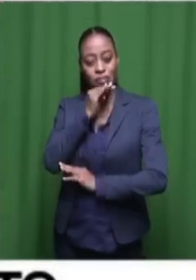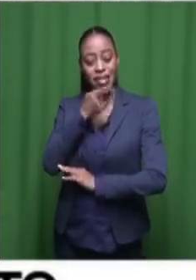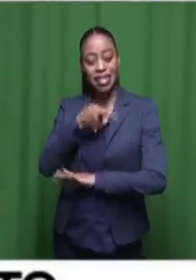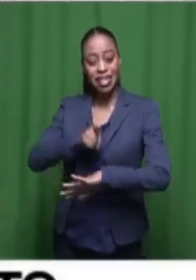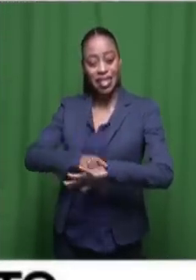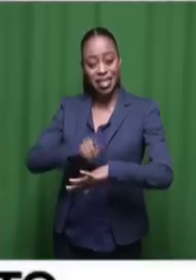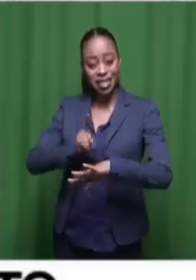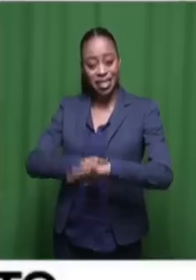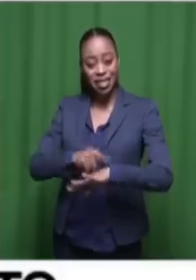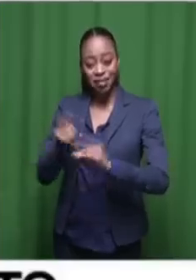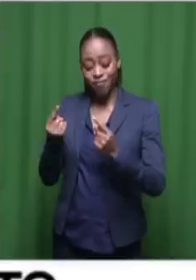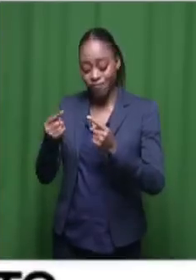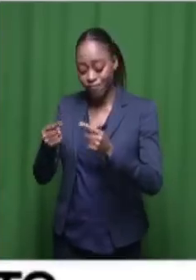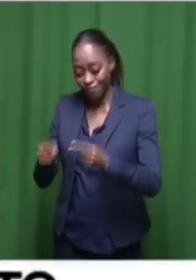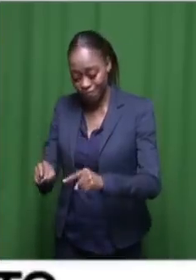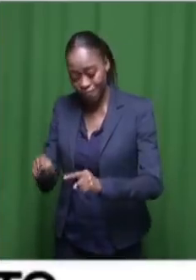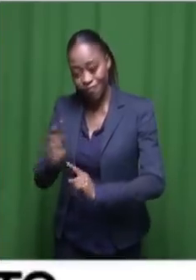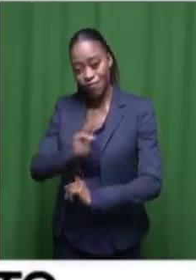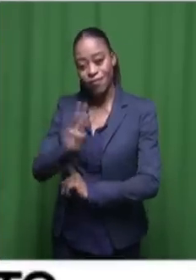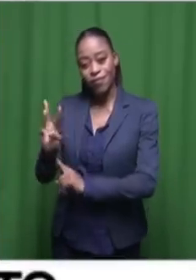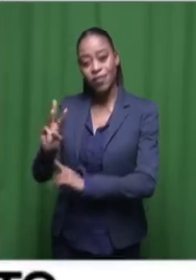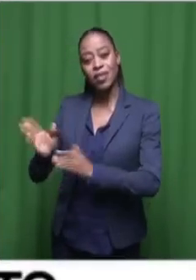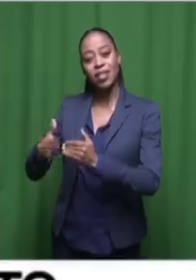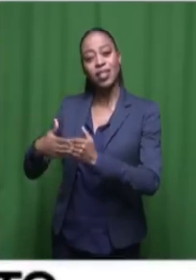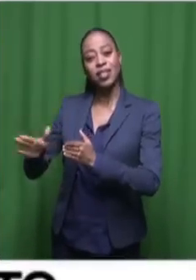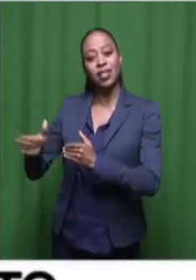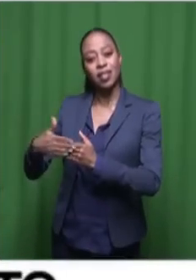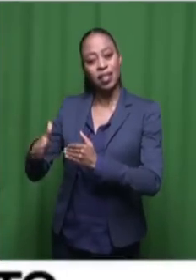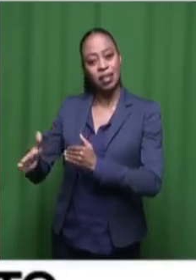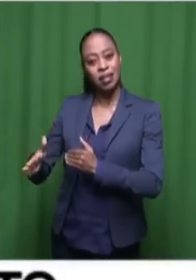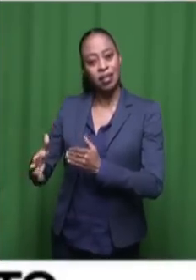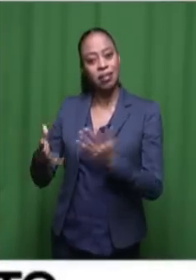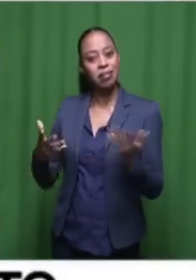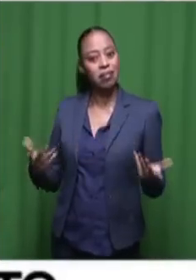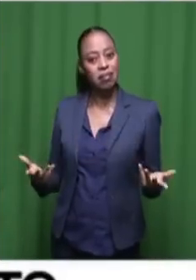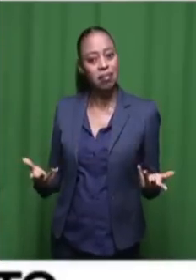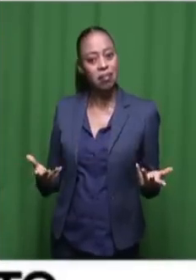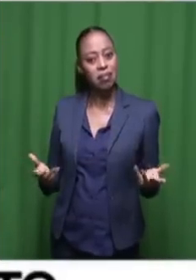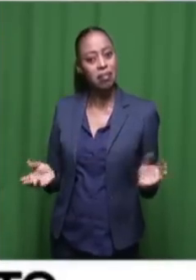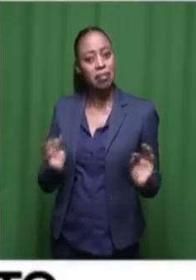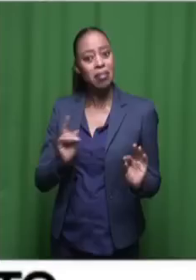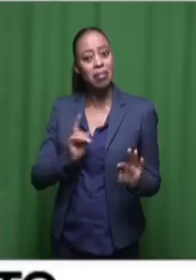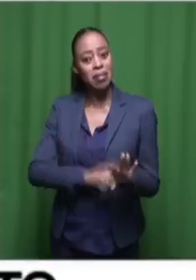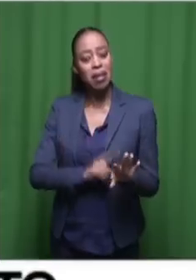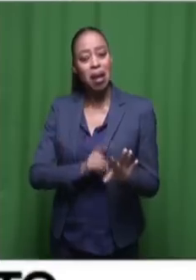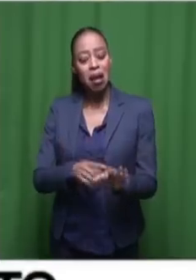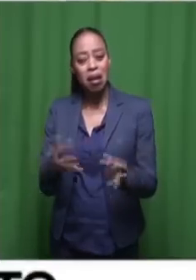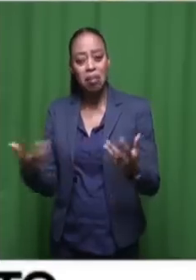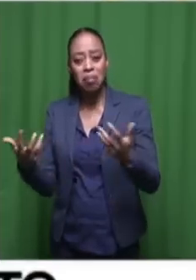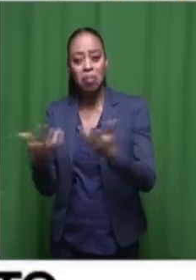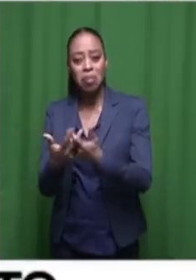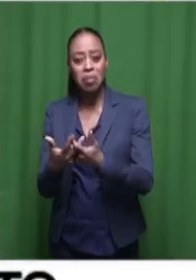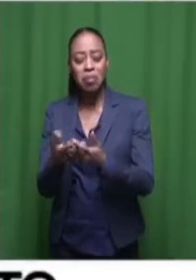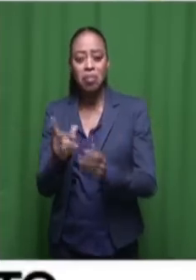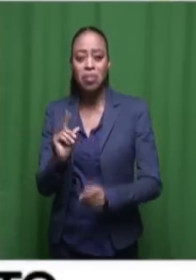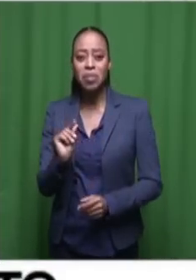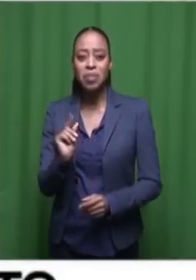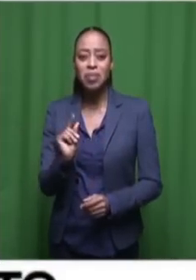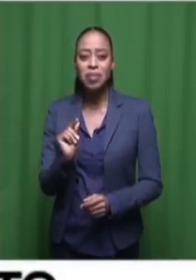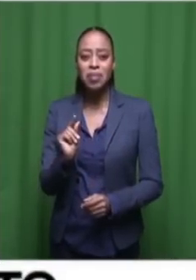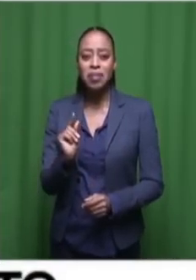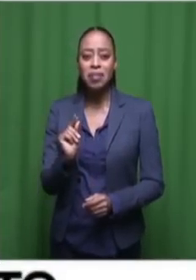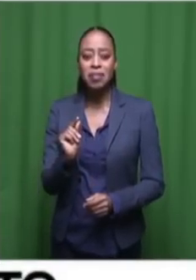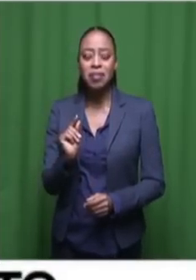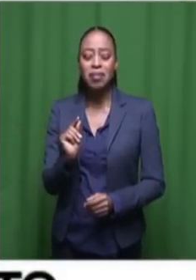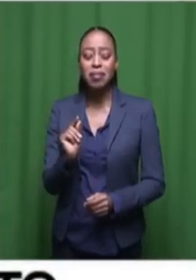moment that the procession arrives at the west gate of Westminster Abbey, and that is very much so the exact location of where they are right now.